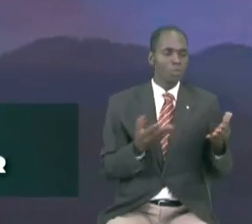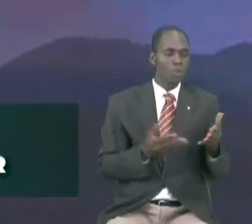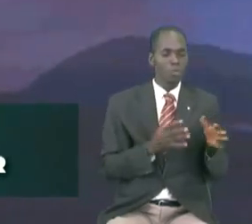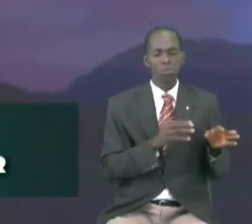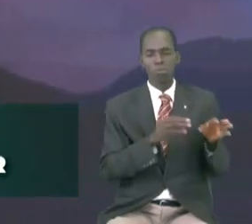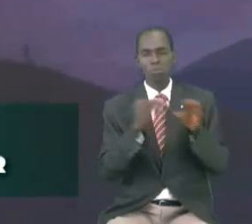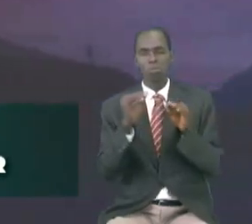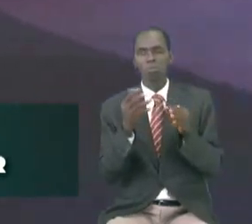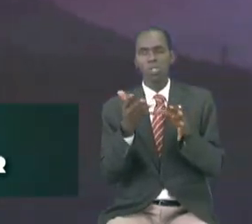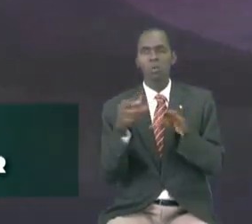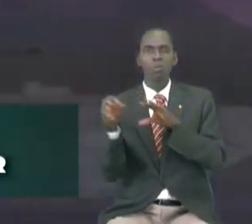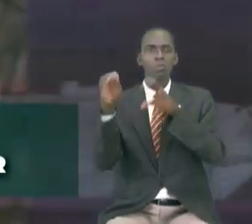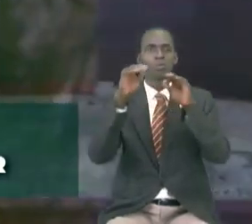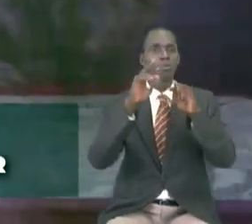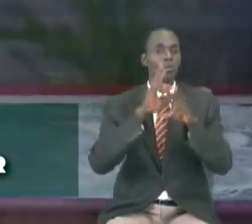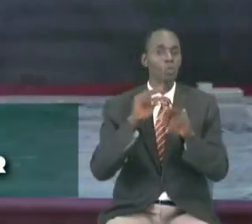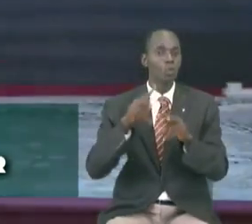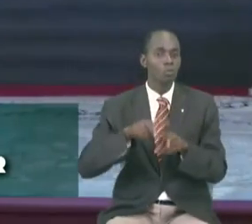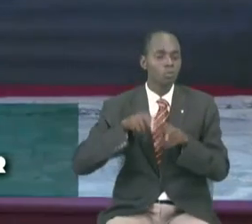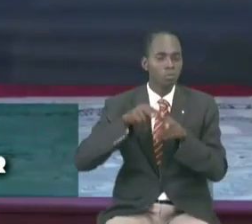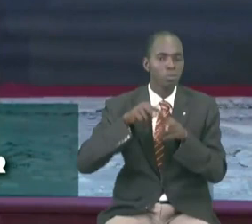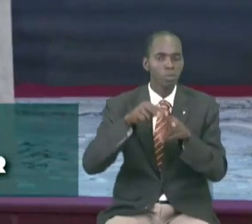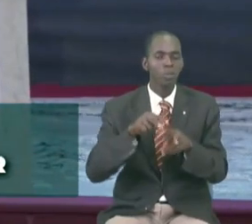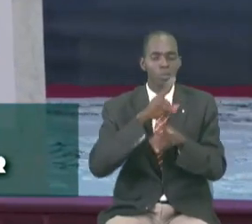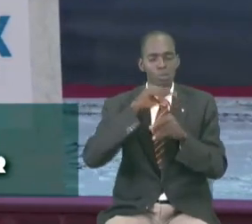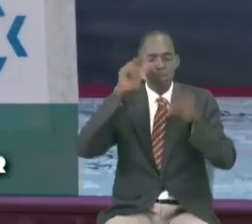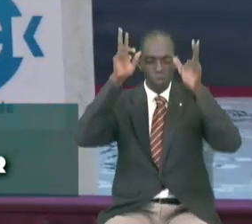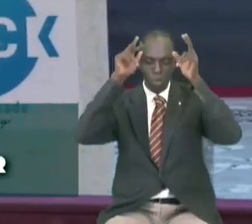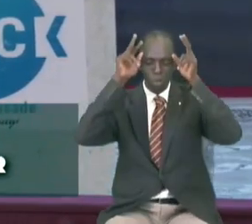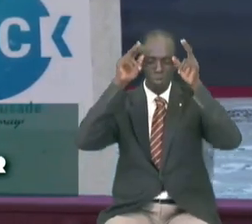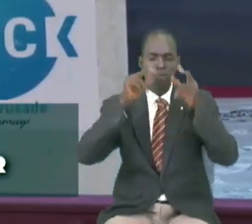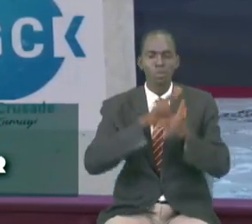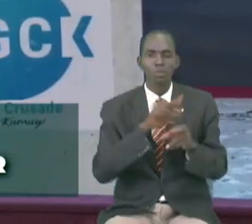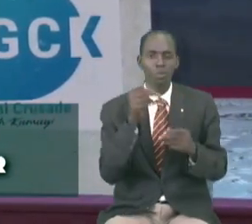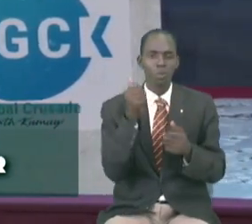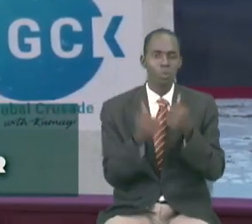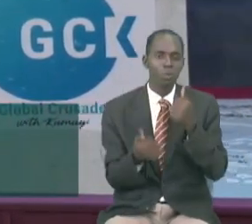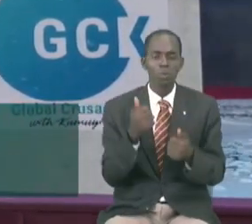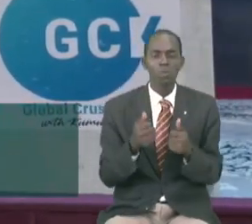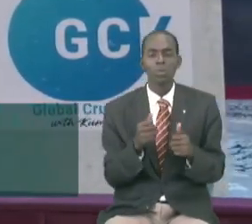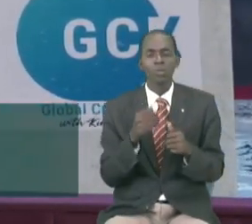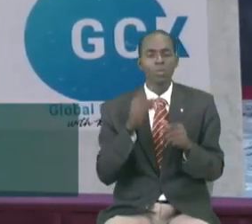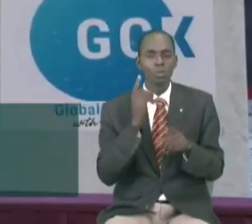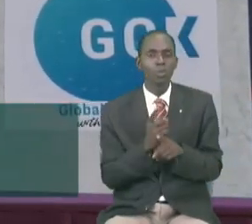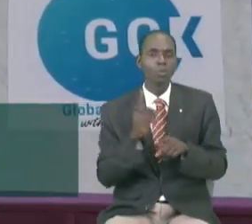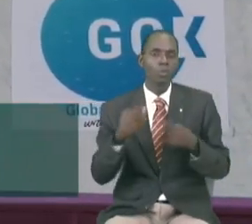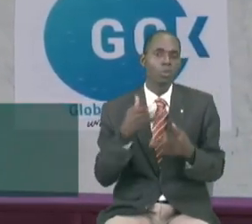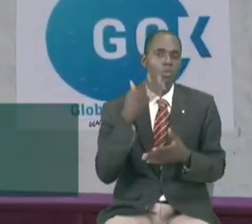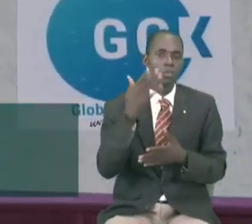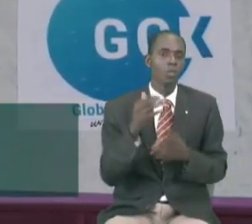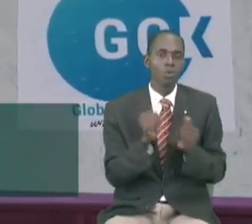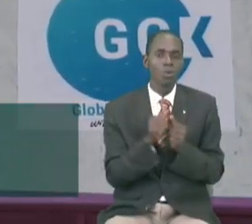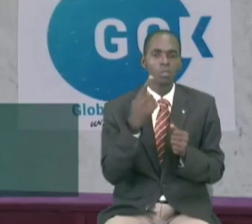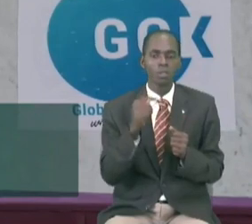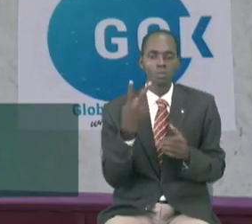word to them. The faithfulness of a powerful pedestrian preacher. Number two, the forgiveness of